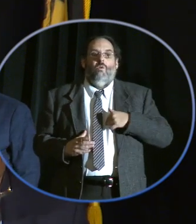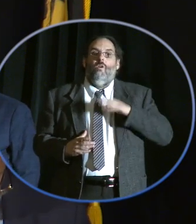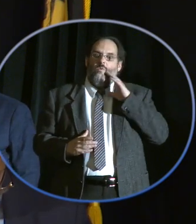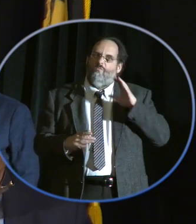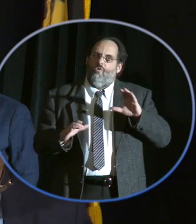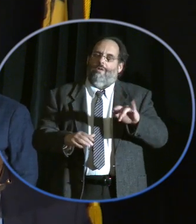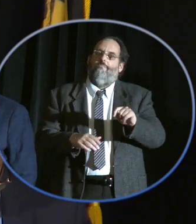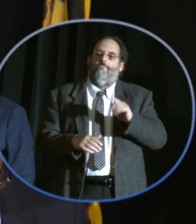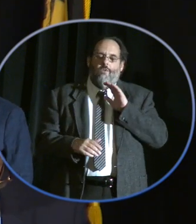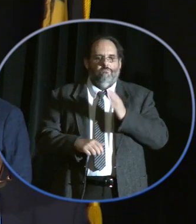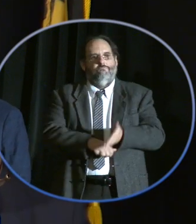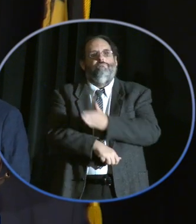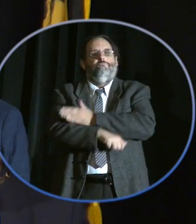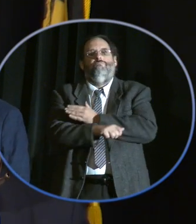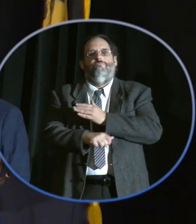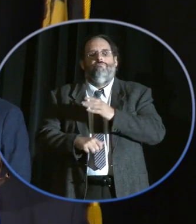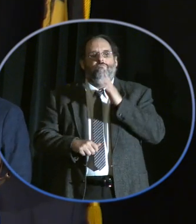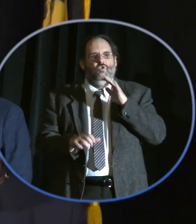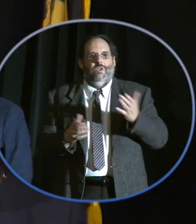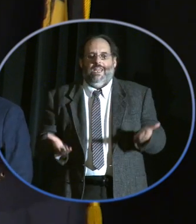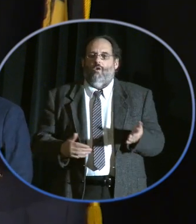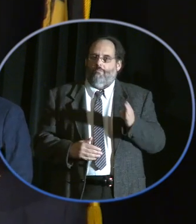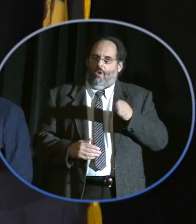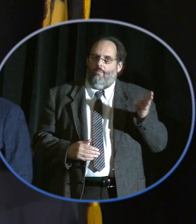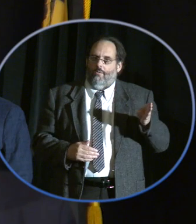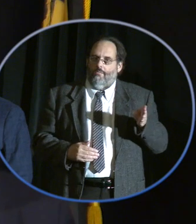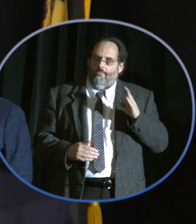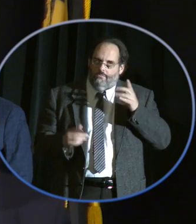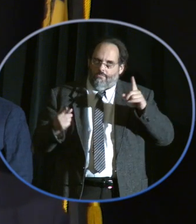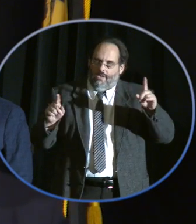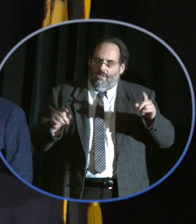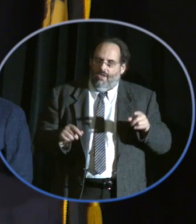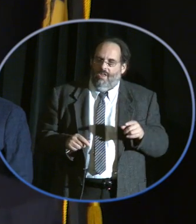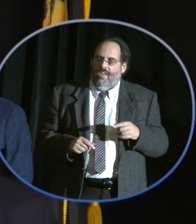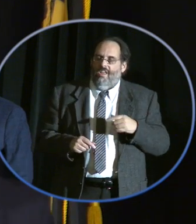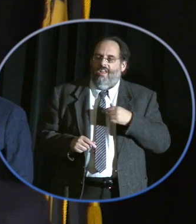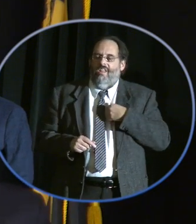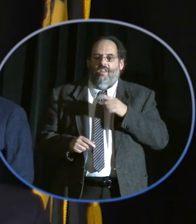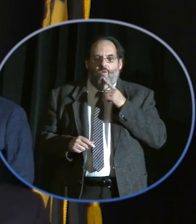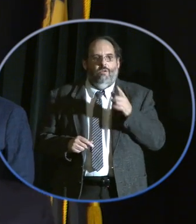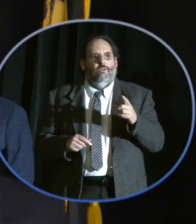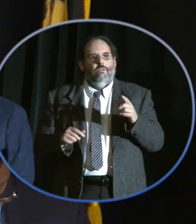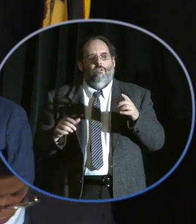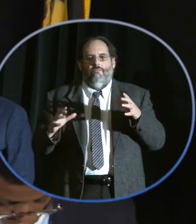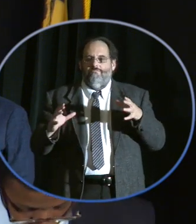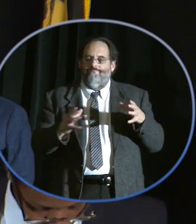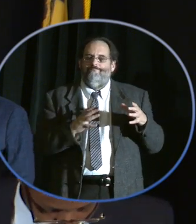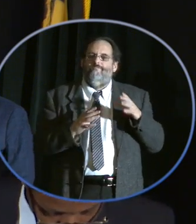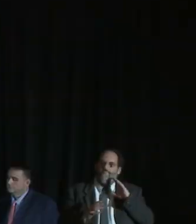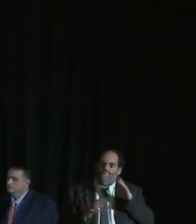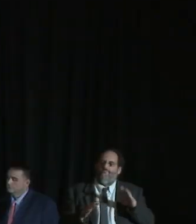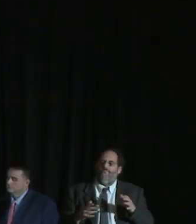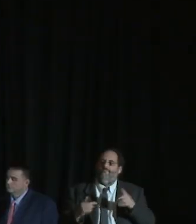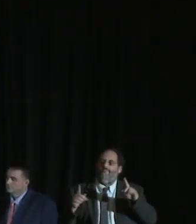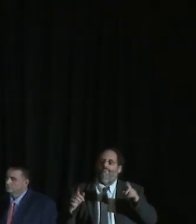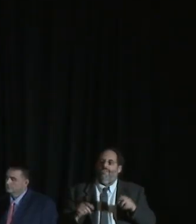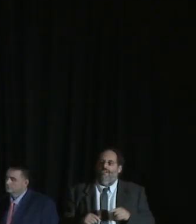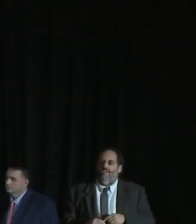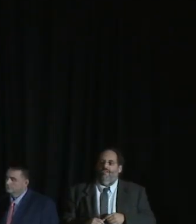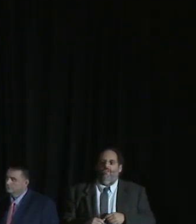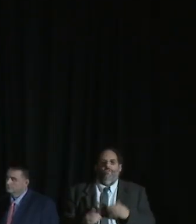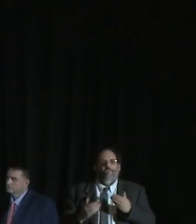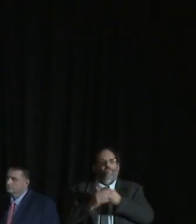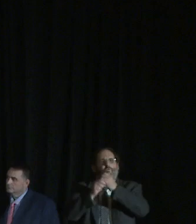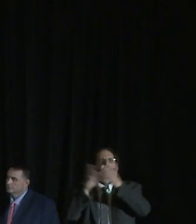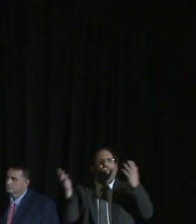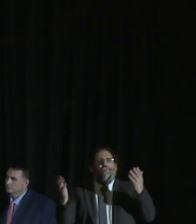done. We're gonna get this done in Baltimore. The partners help get this done. New Vision Youth